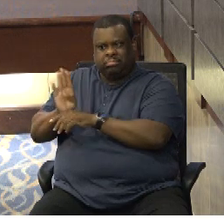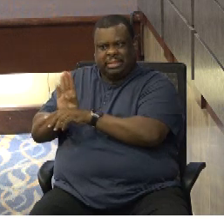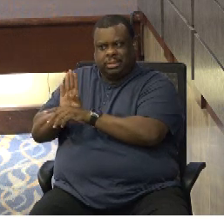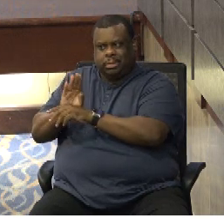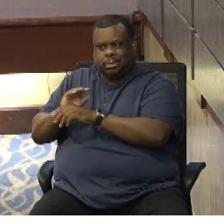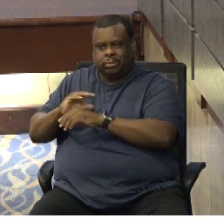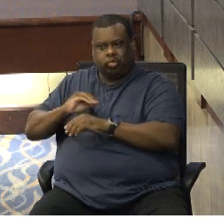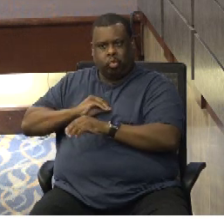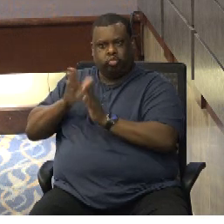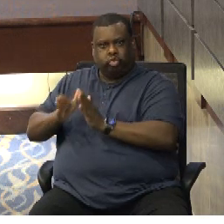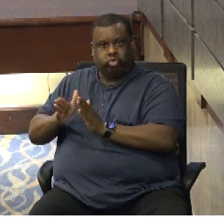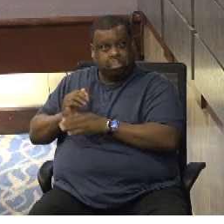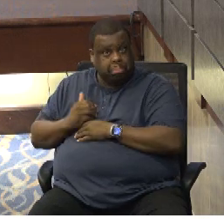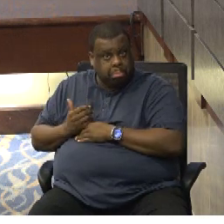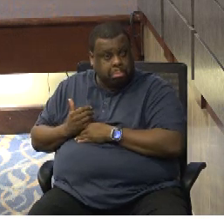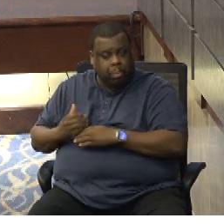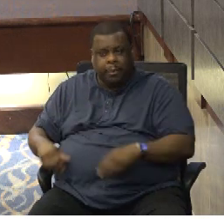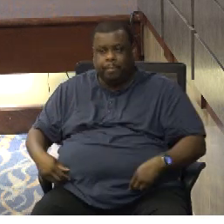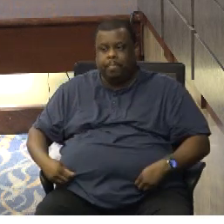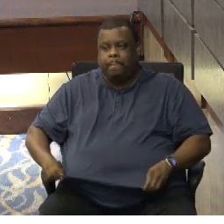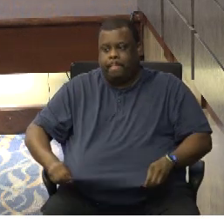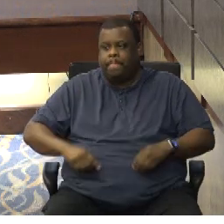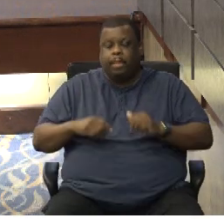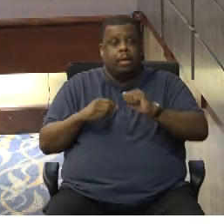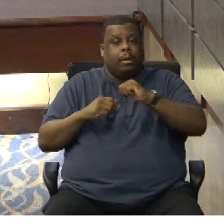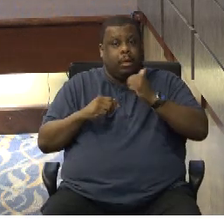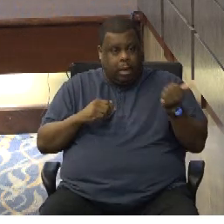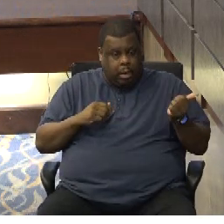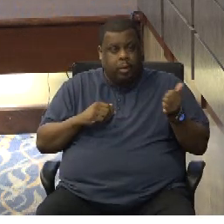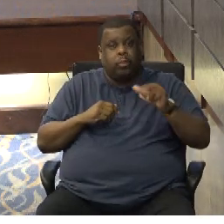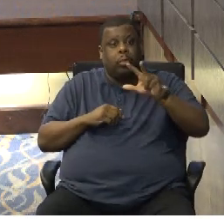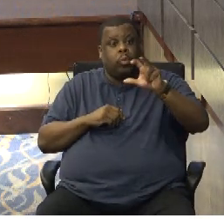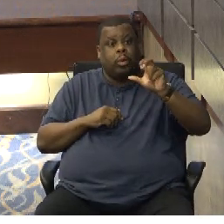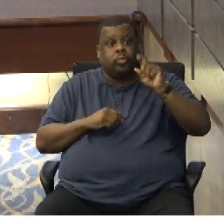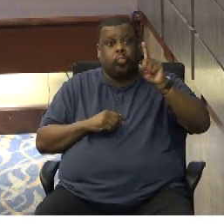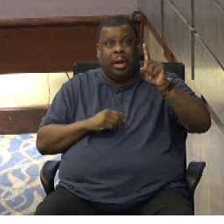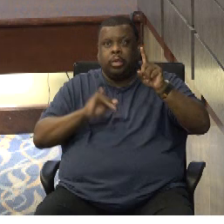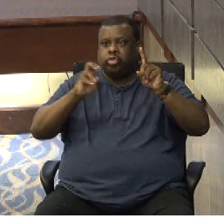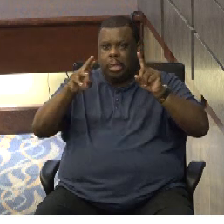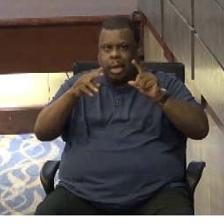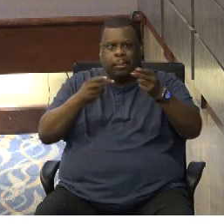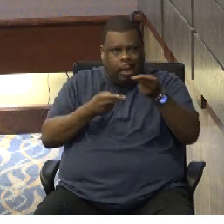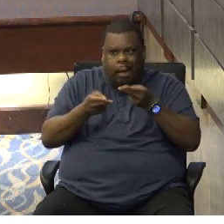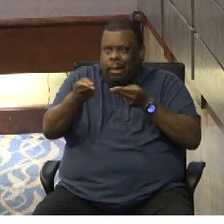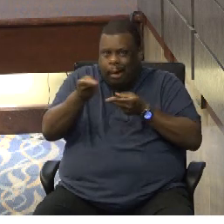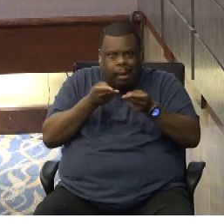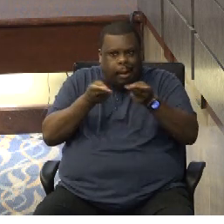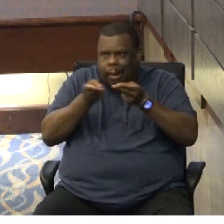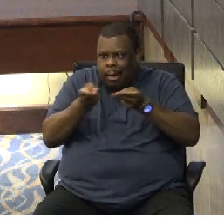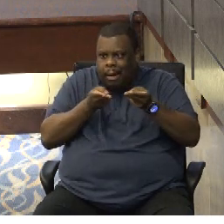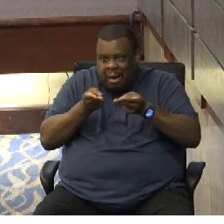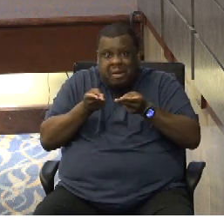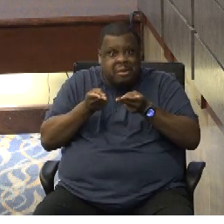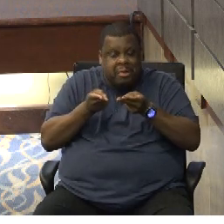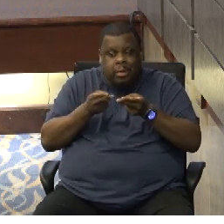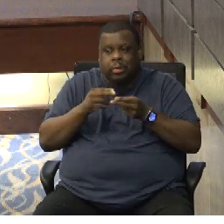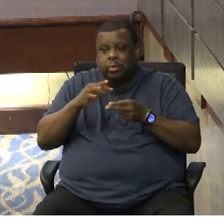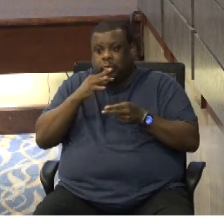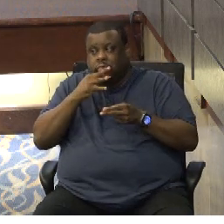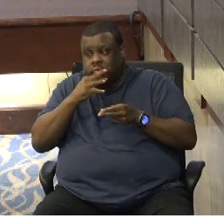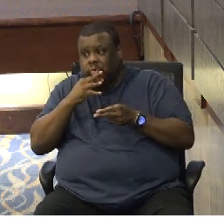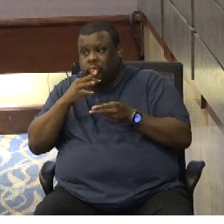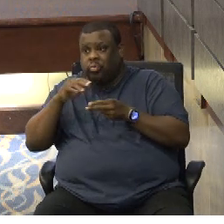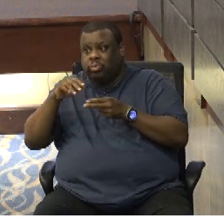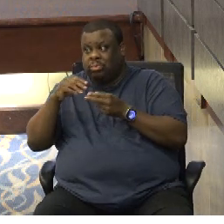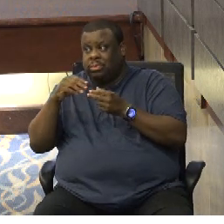Also of note that we have been able to retain 301 jobs and created another 168 jobs through this